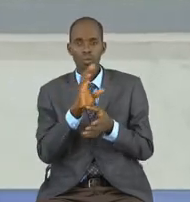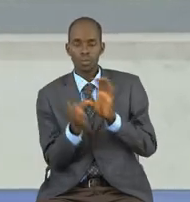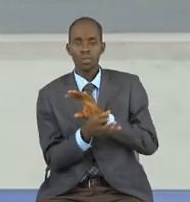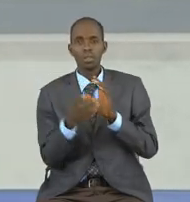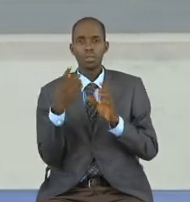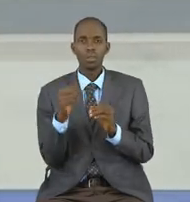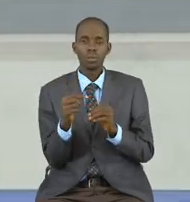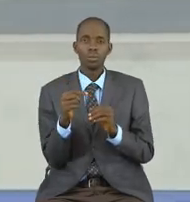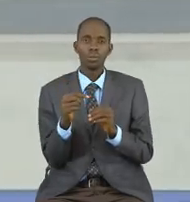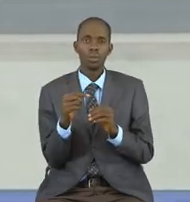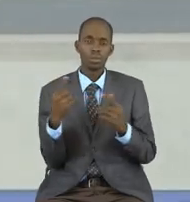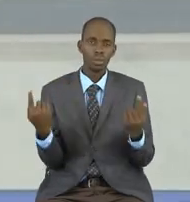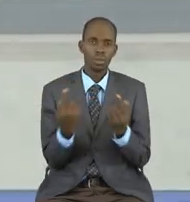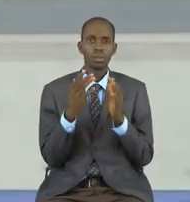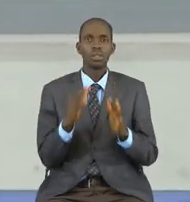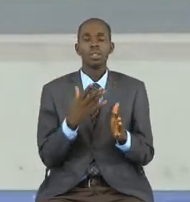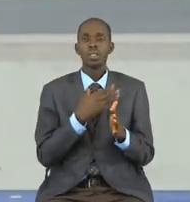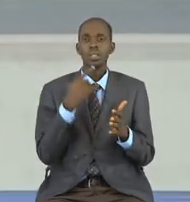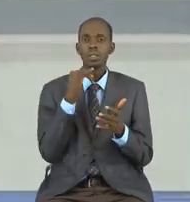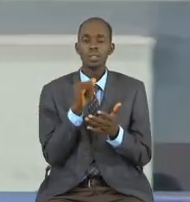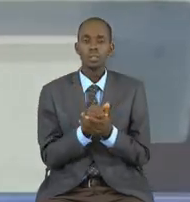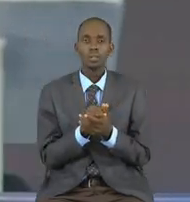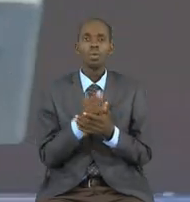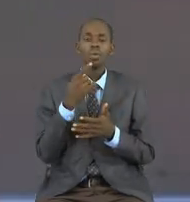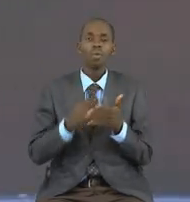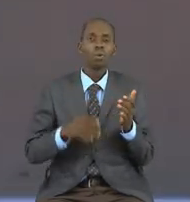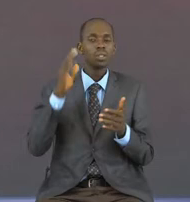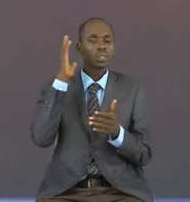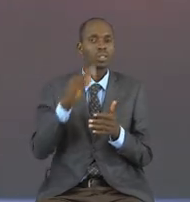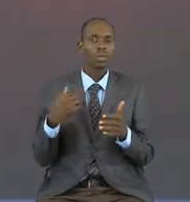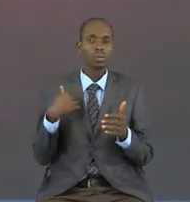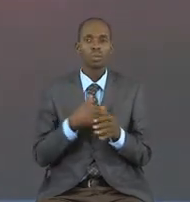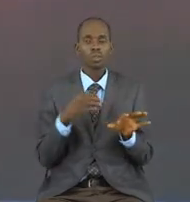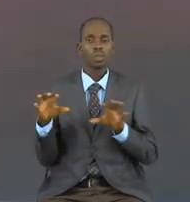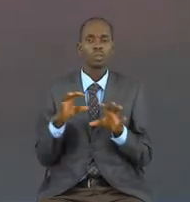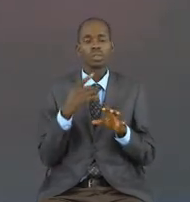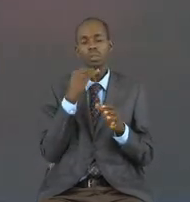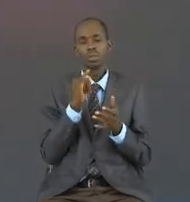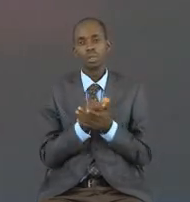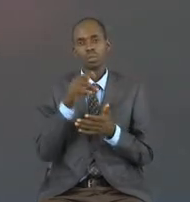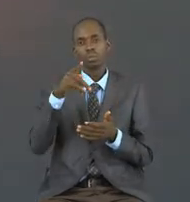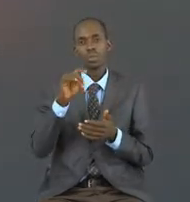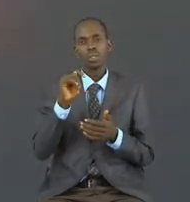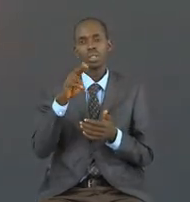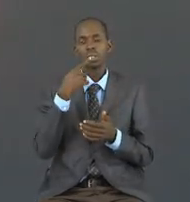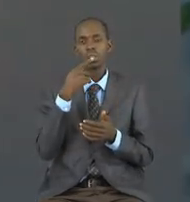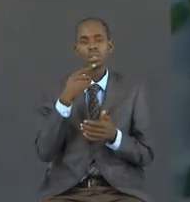men and brethren, what shall we do? And Peter said, repent and be baptized in the name of Jesus, and you shall receive the remission